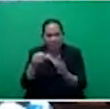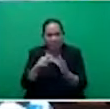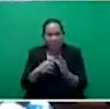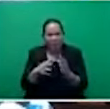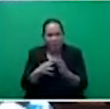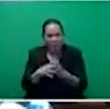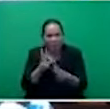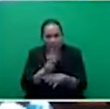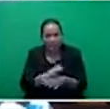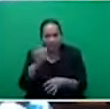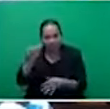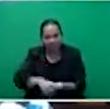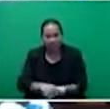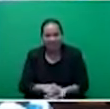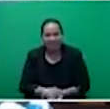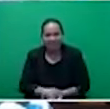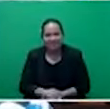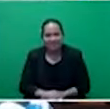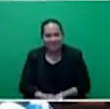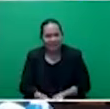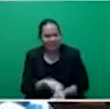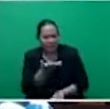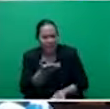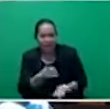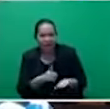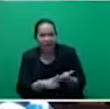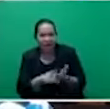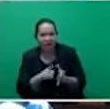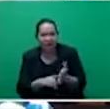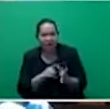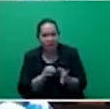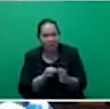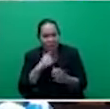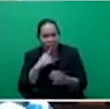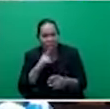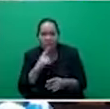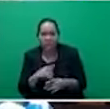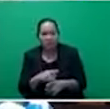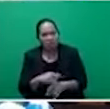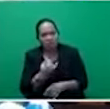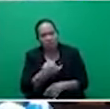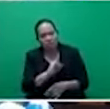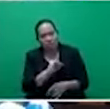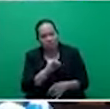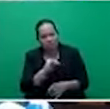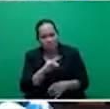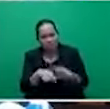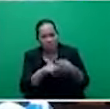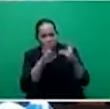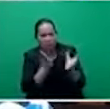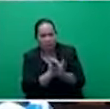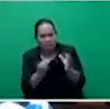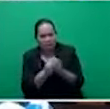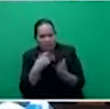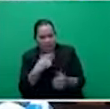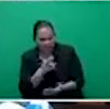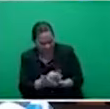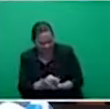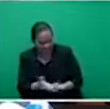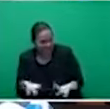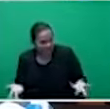gets pulled out. Honourable Lalam Balavu also refuted the poverty numbers from the World Bank. Really, Honourable Lalam Balavu? The opposition,